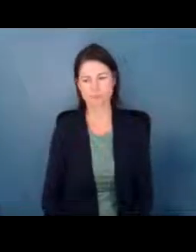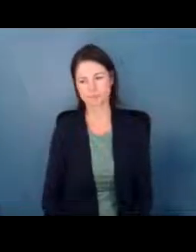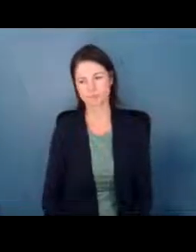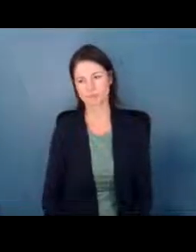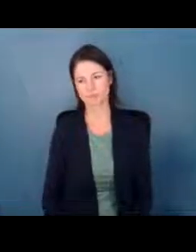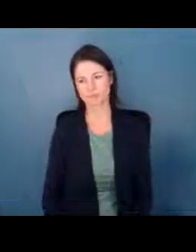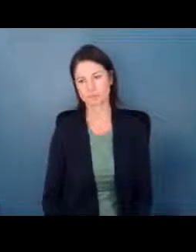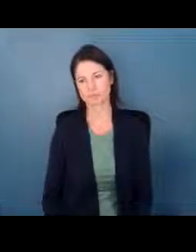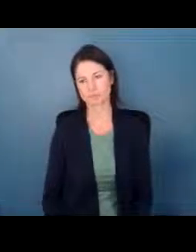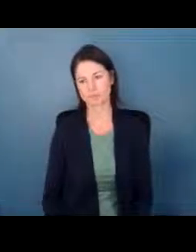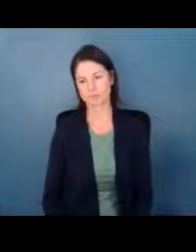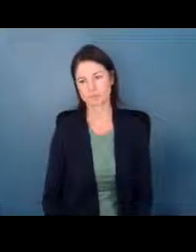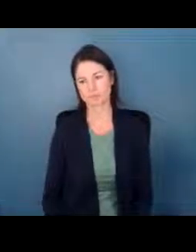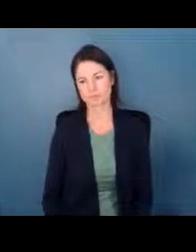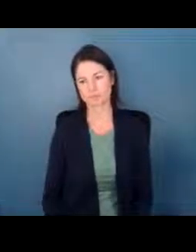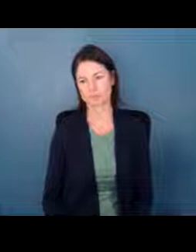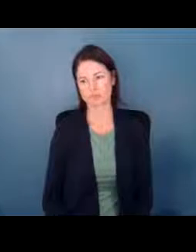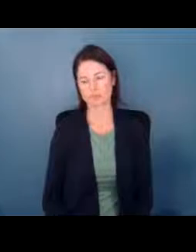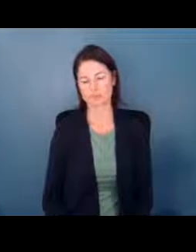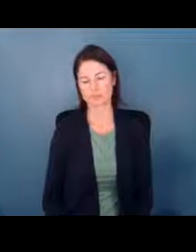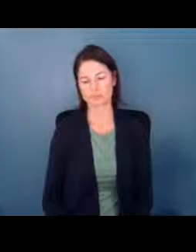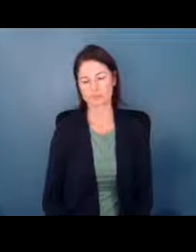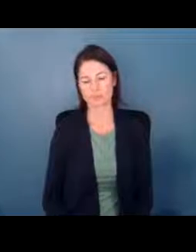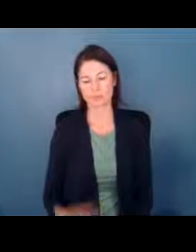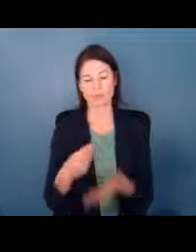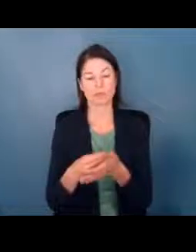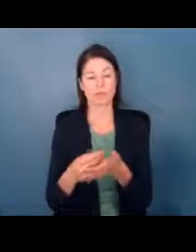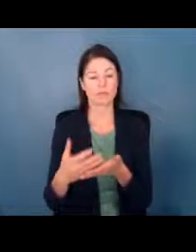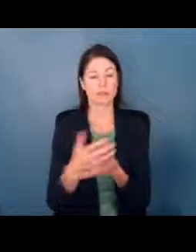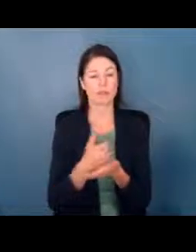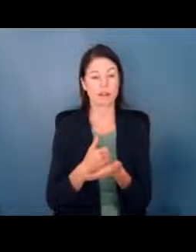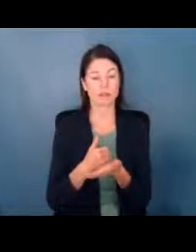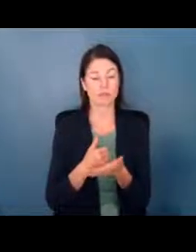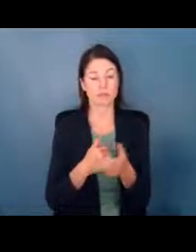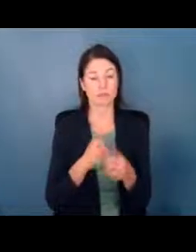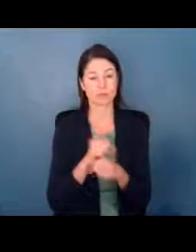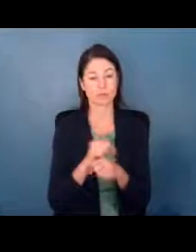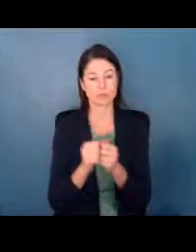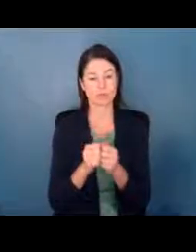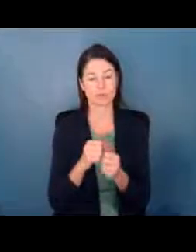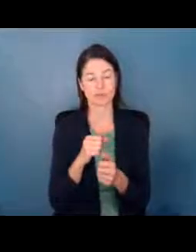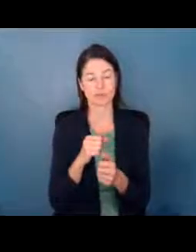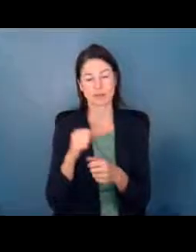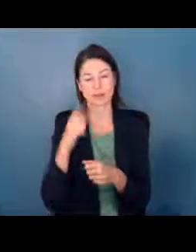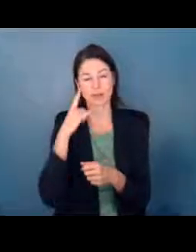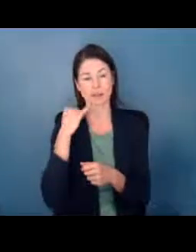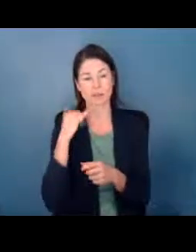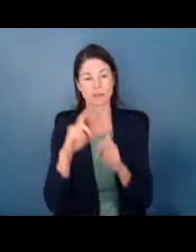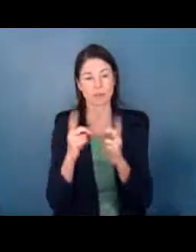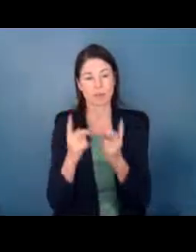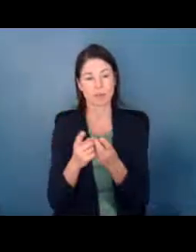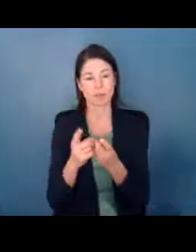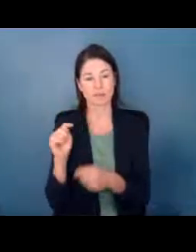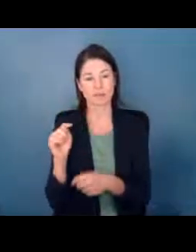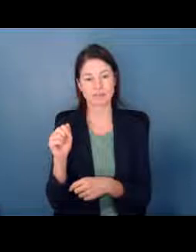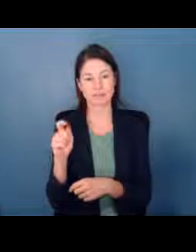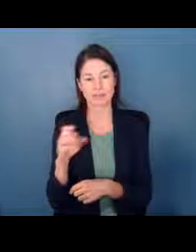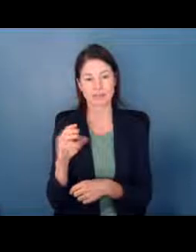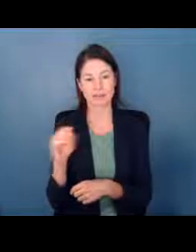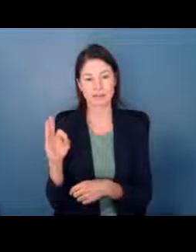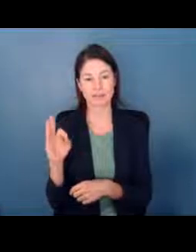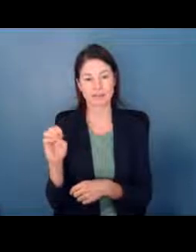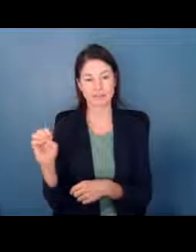And for the revenue collection, we worked with the commission staff, worked with the California Department of Tax and Fee Administration